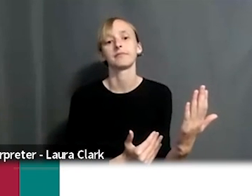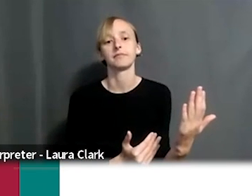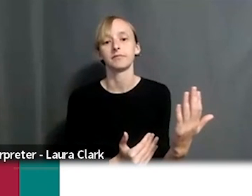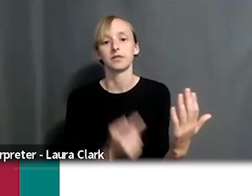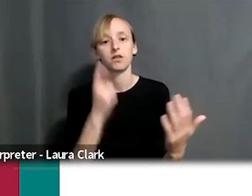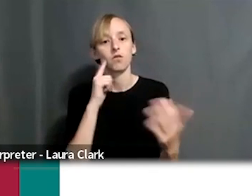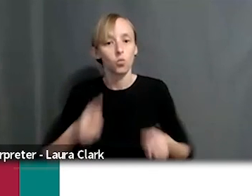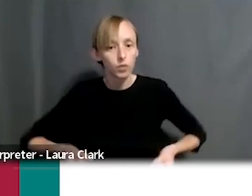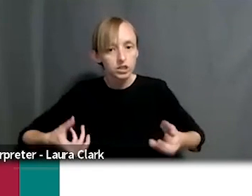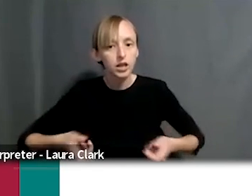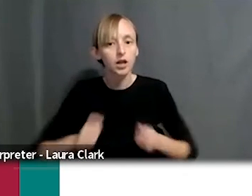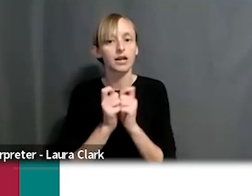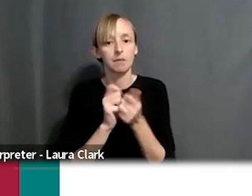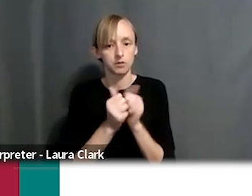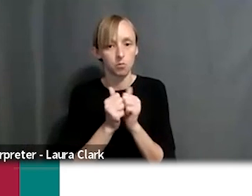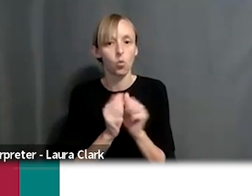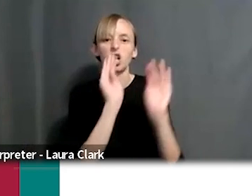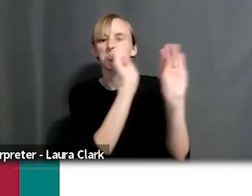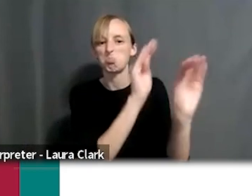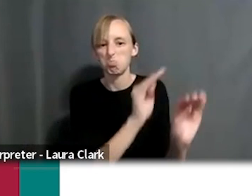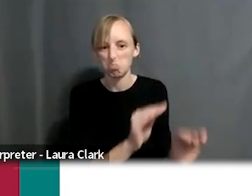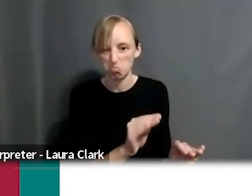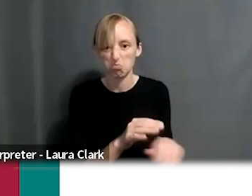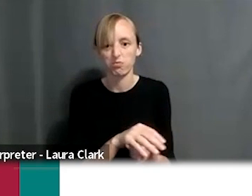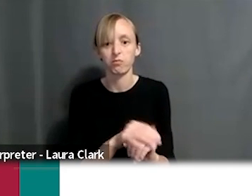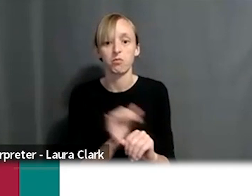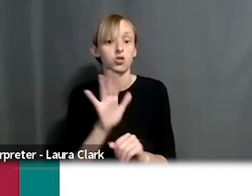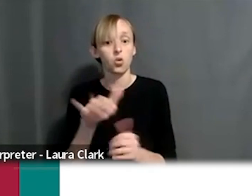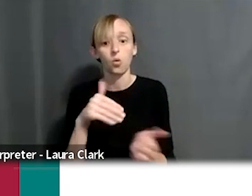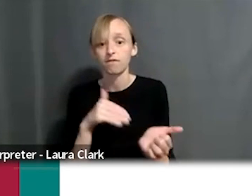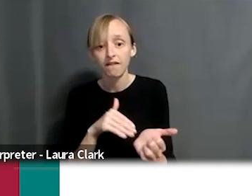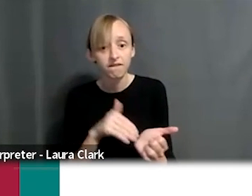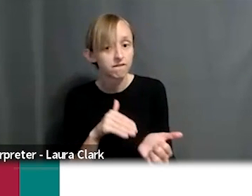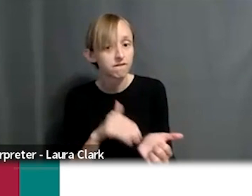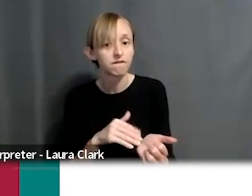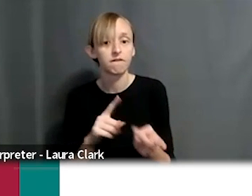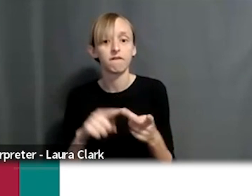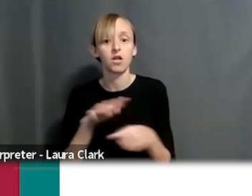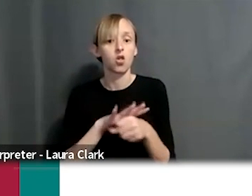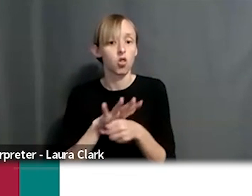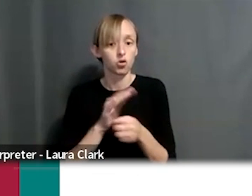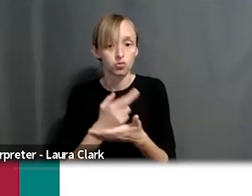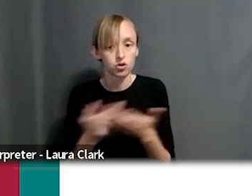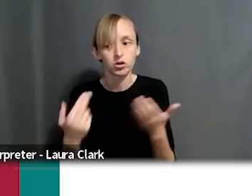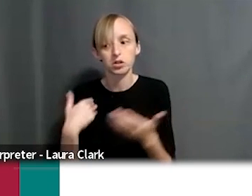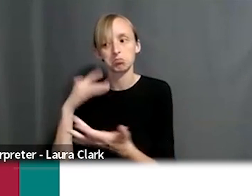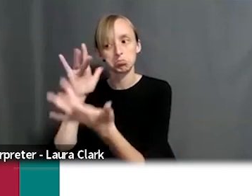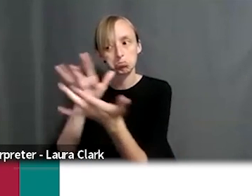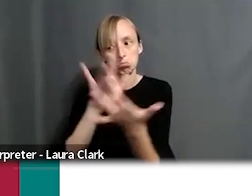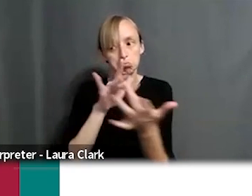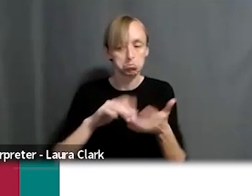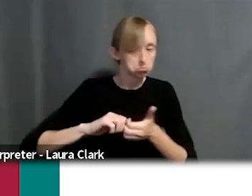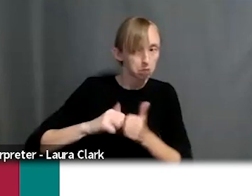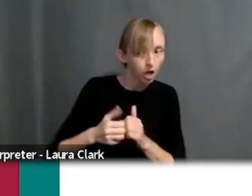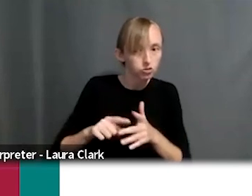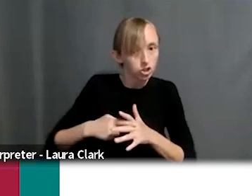wheelchair and adaptive sports, and then also just talking to your physician or your local resources, I think is a great way to get